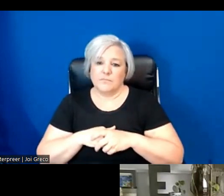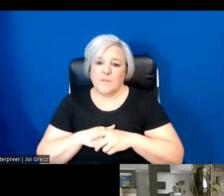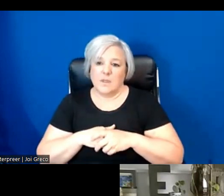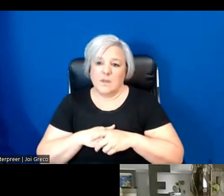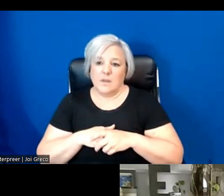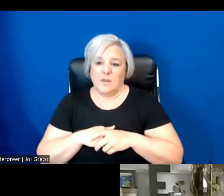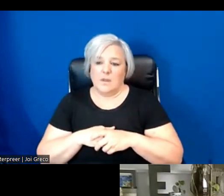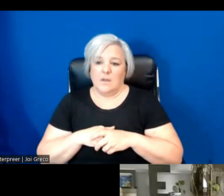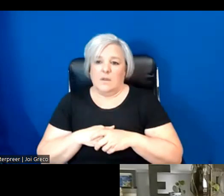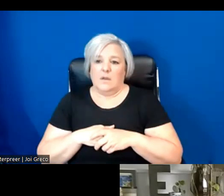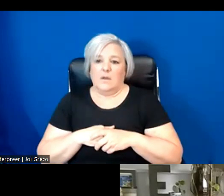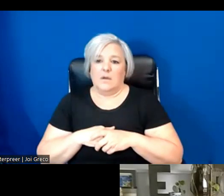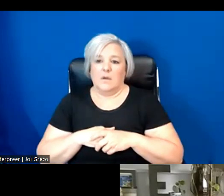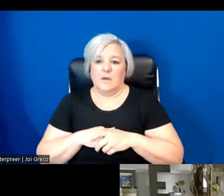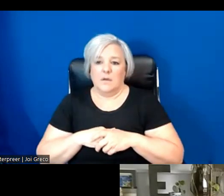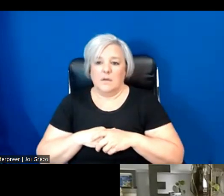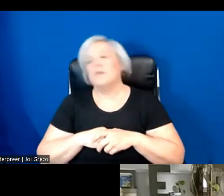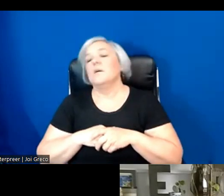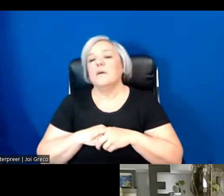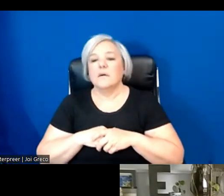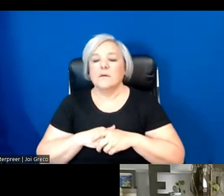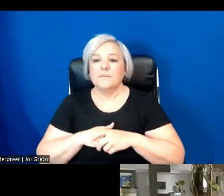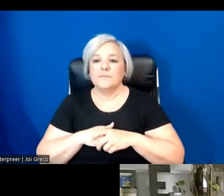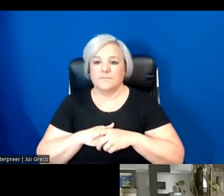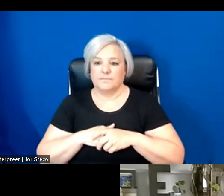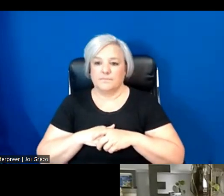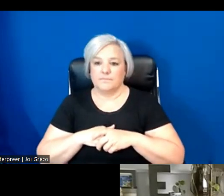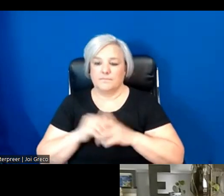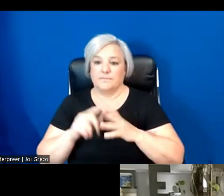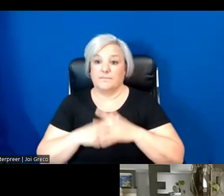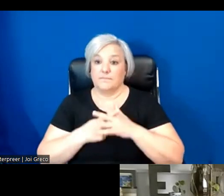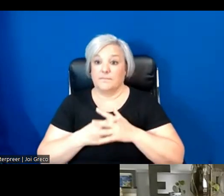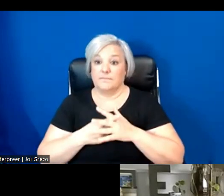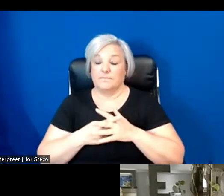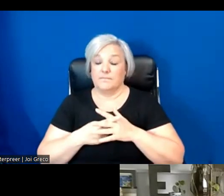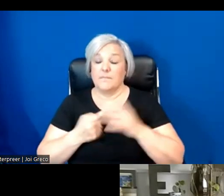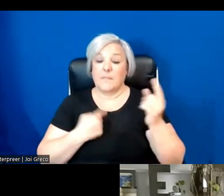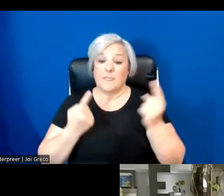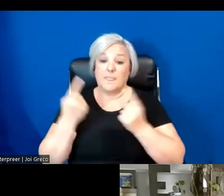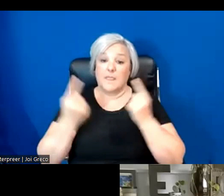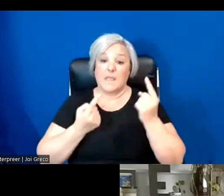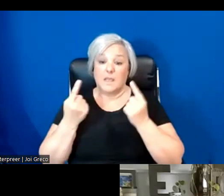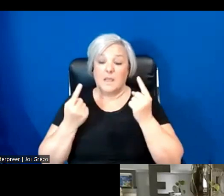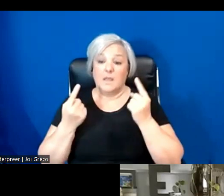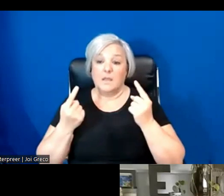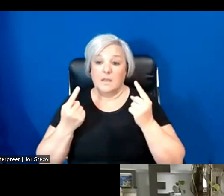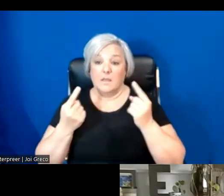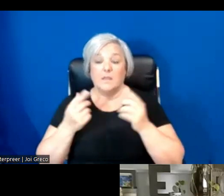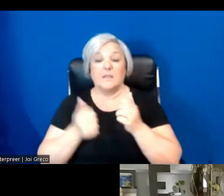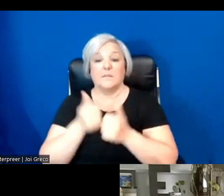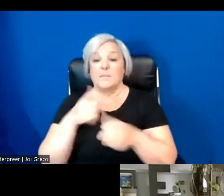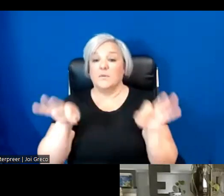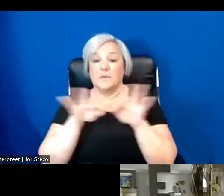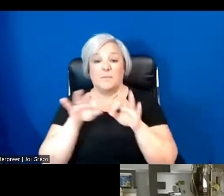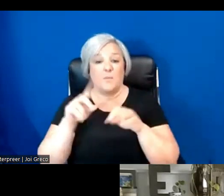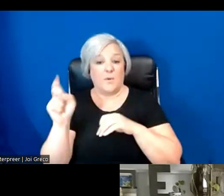Okay, I'm just going to add 2 cents. First, I think that this is probably the most important question that's been